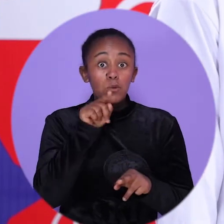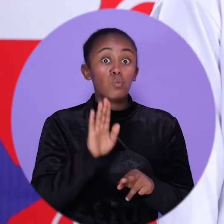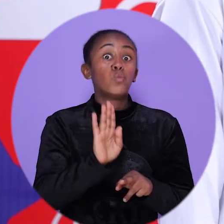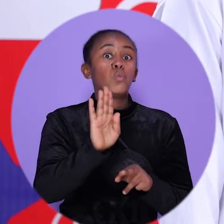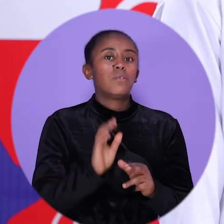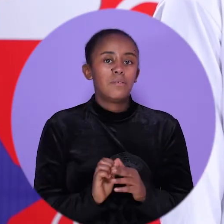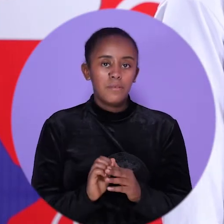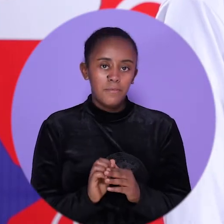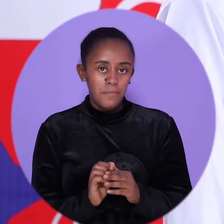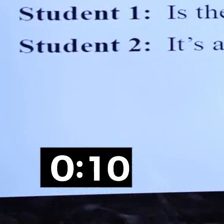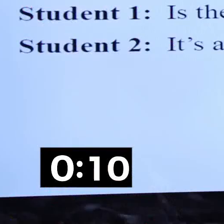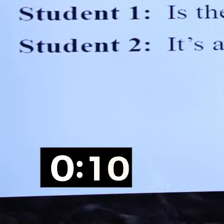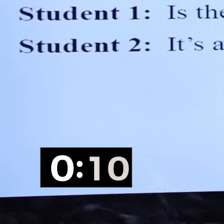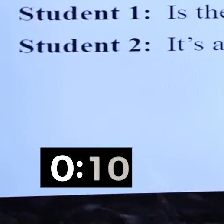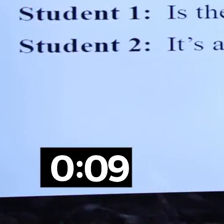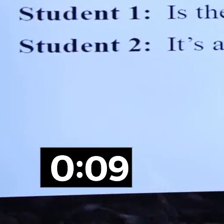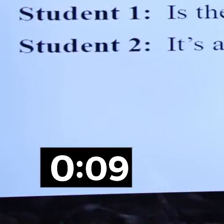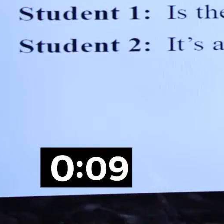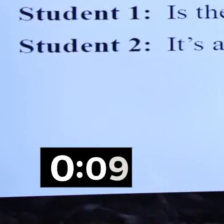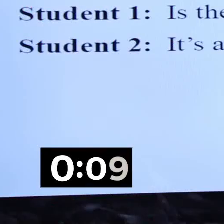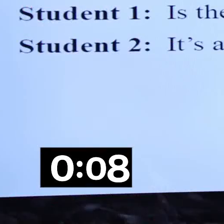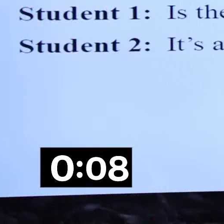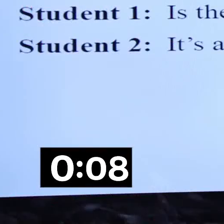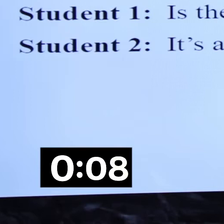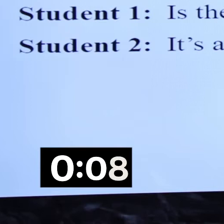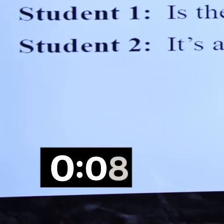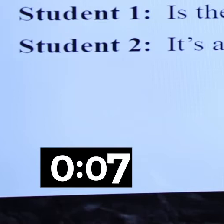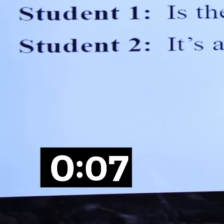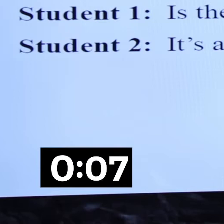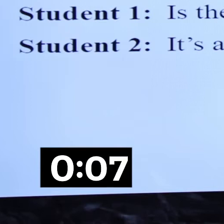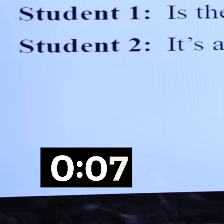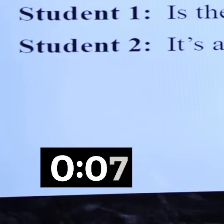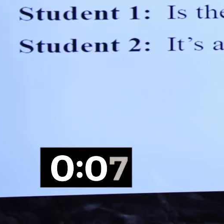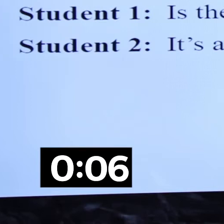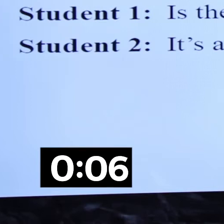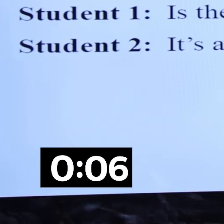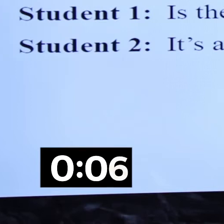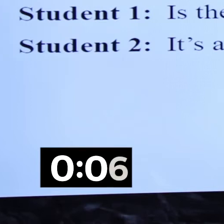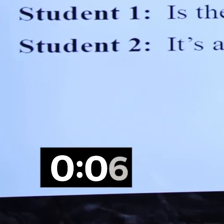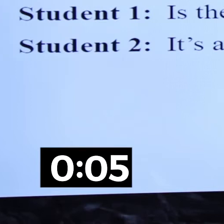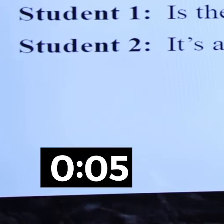to say this sentence.